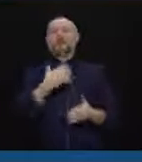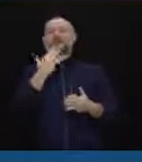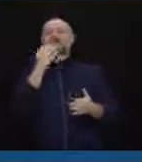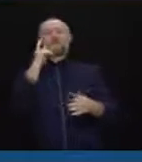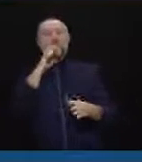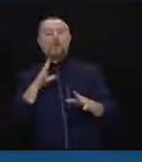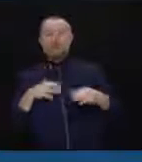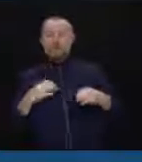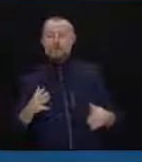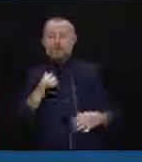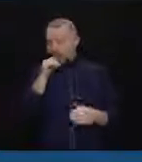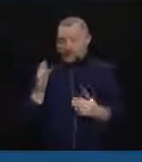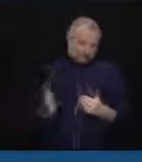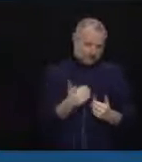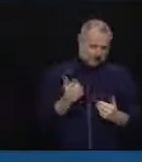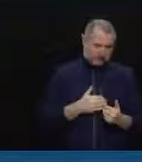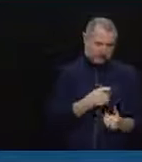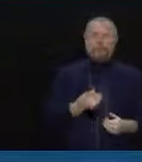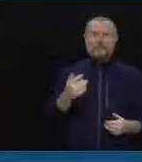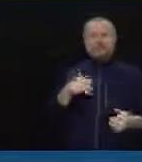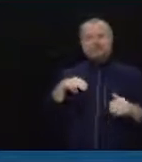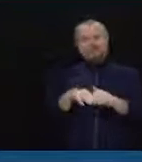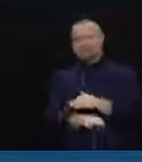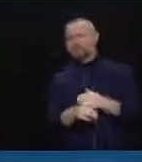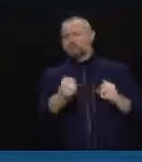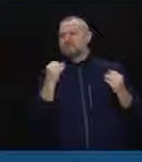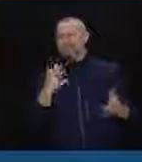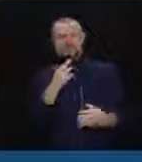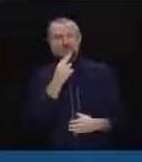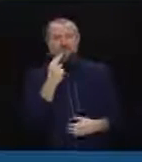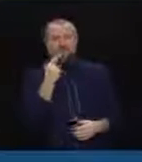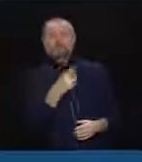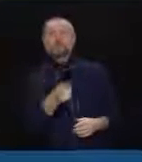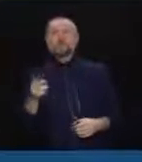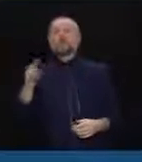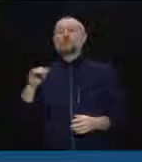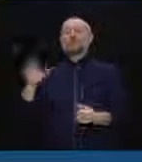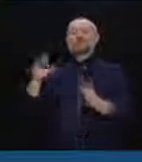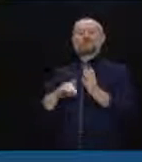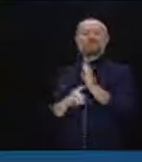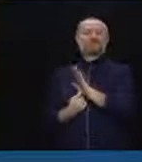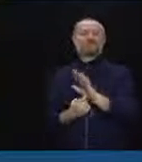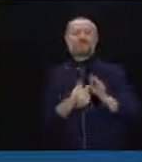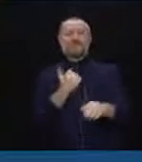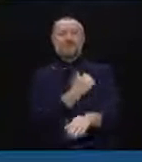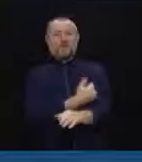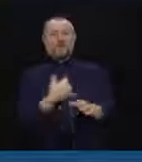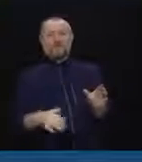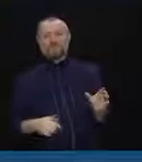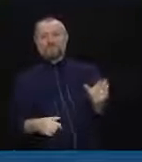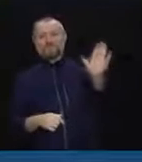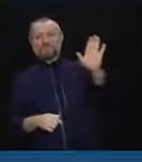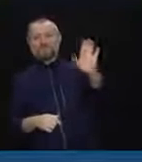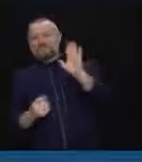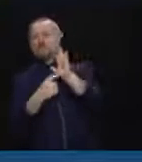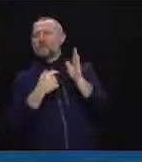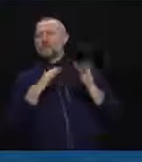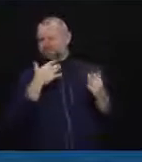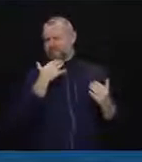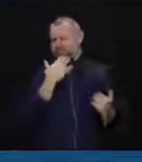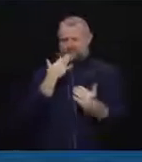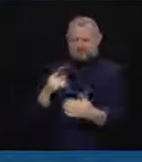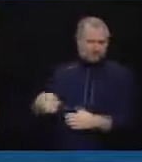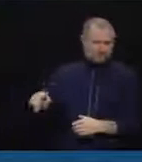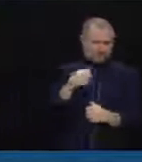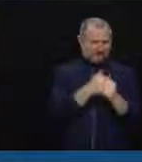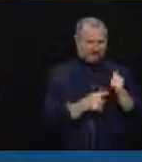I walked in a lot of restaurants showing here in New York City my vaccination card, and I just want to thank all of them, you know, for everything they